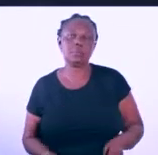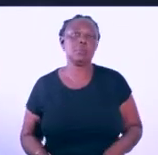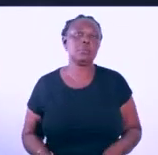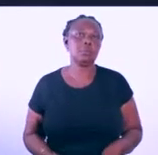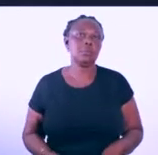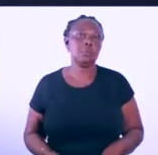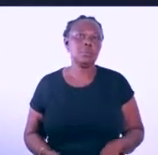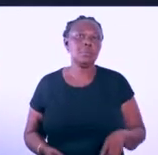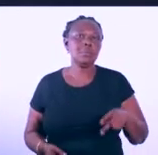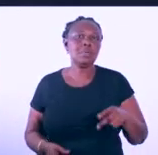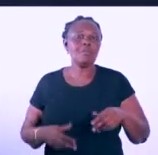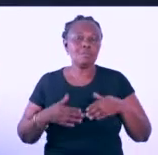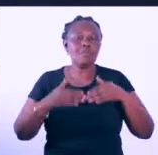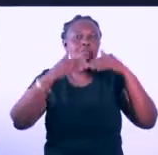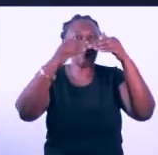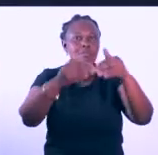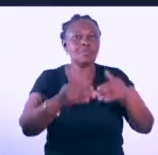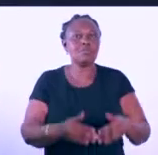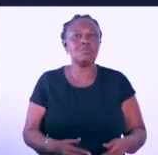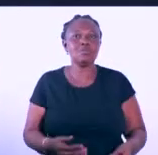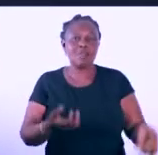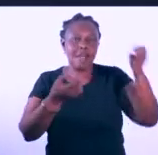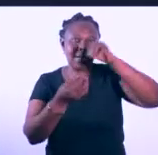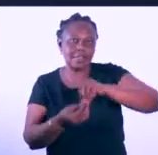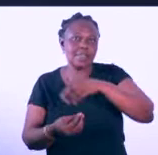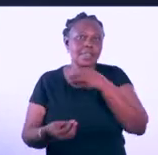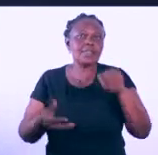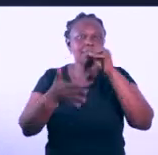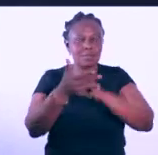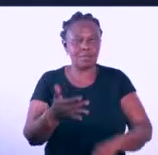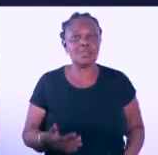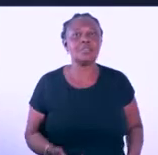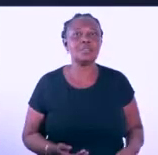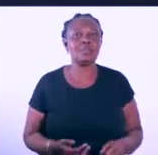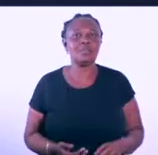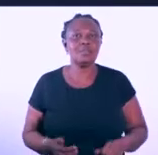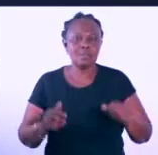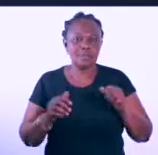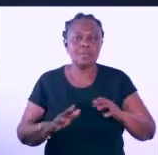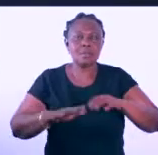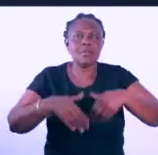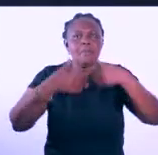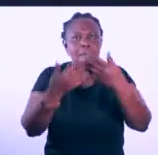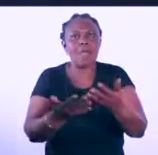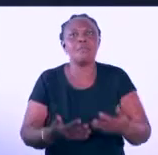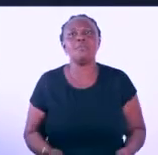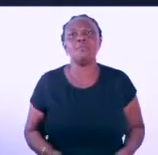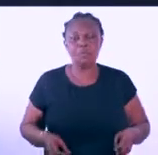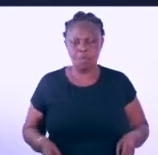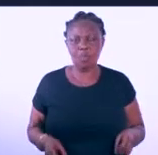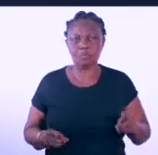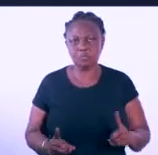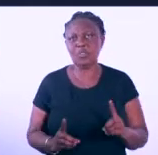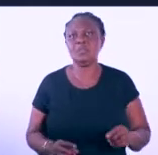and therefore progressed to addition and subtraction. he was given the opportunity